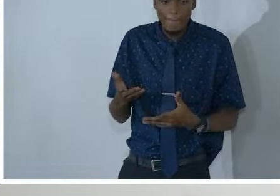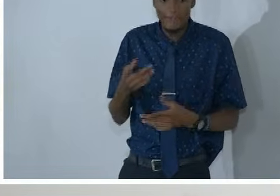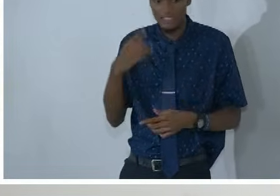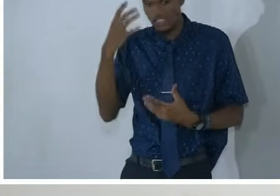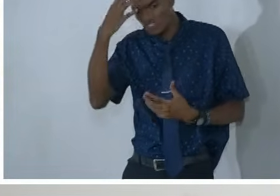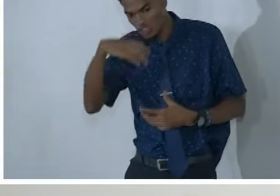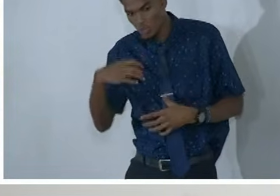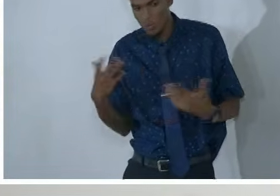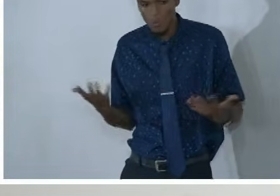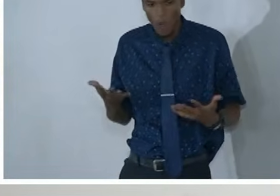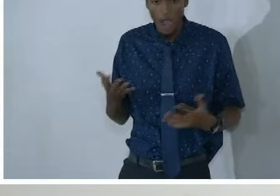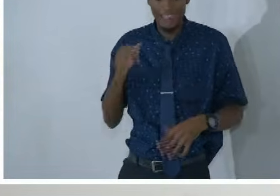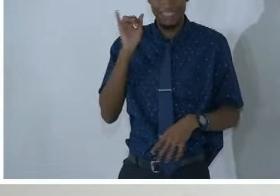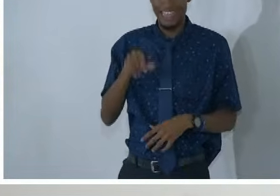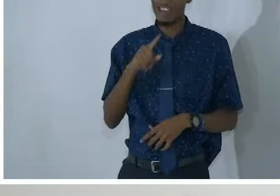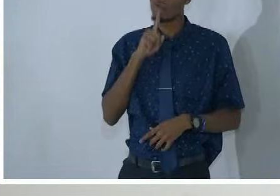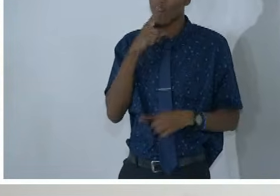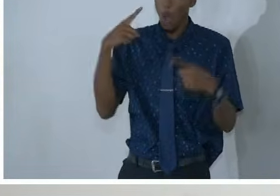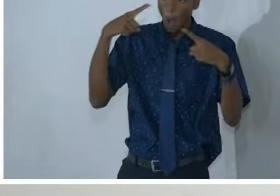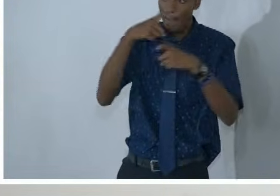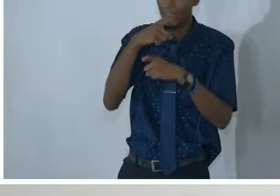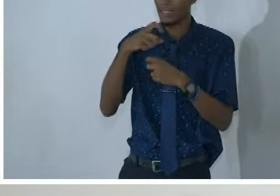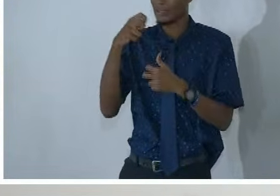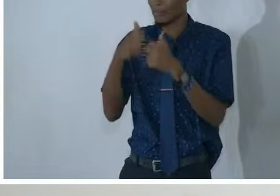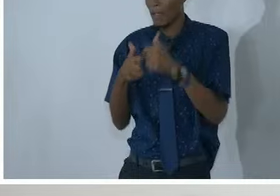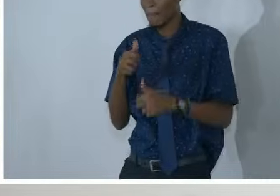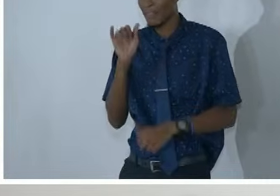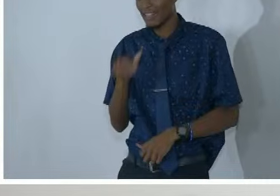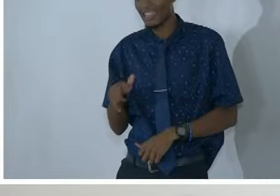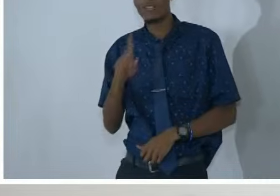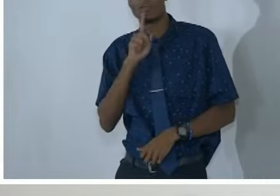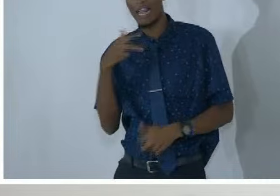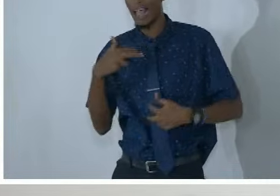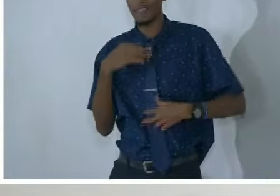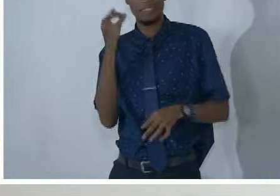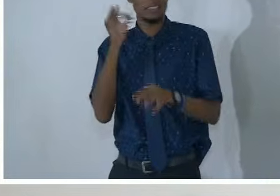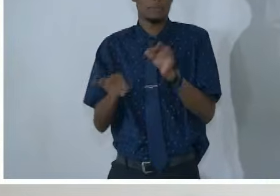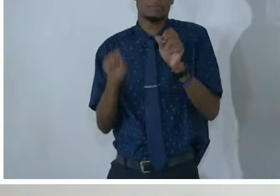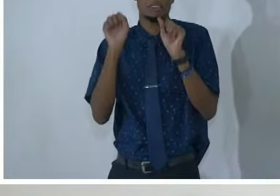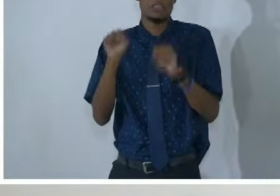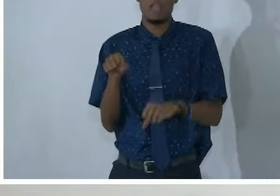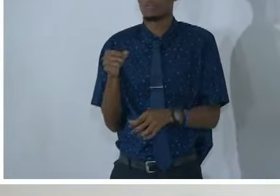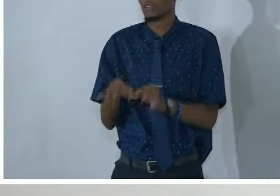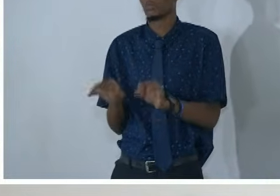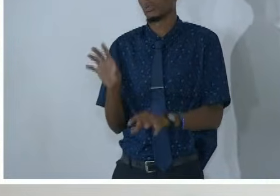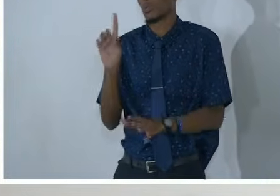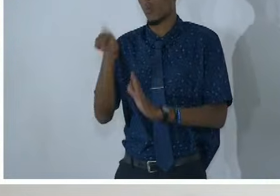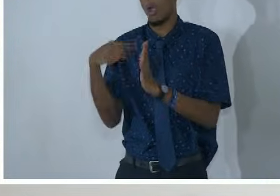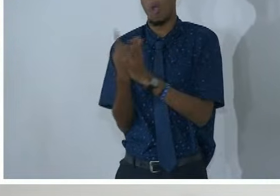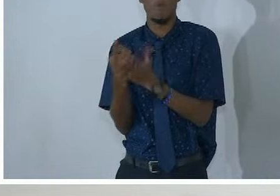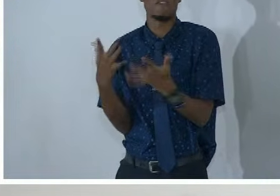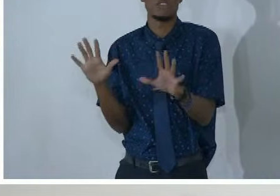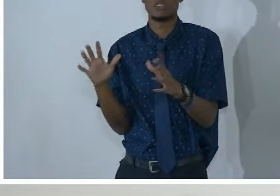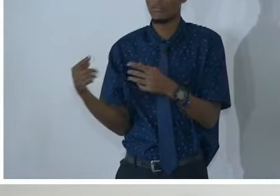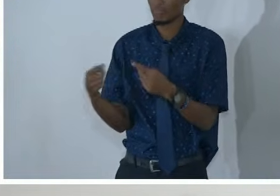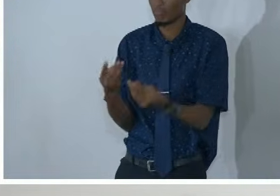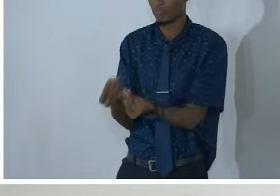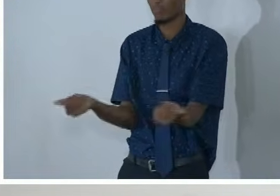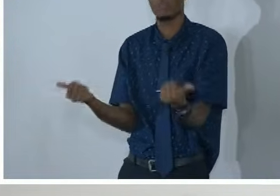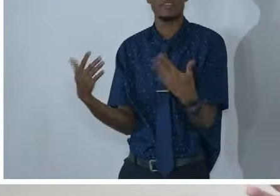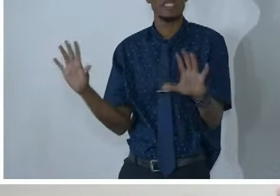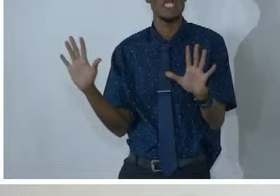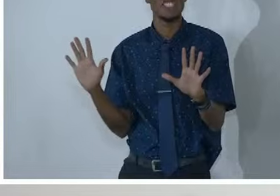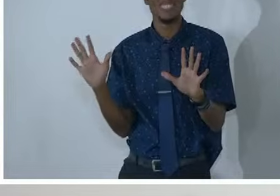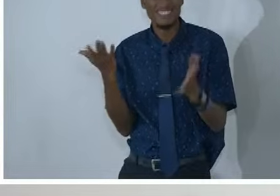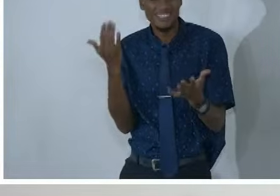there are complex matters that can take days. There are simple matters that can take an hour. Right?